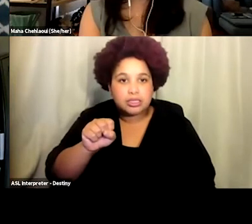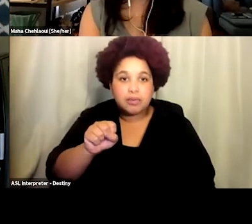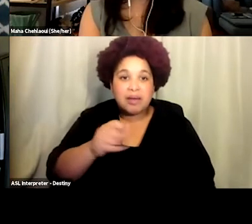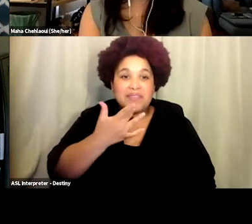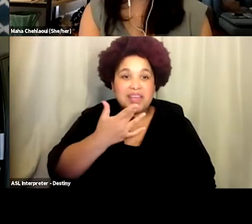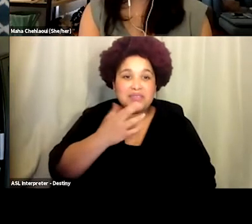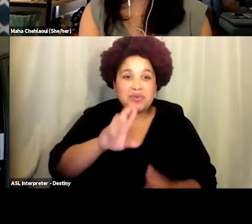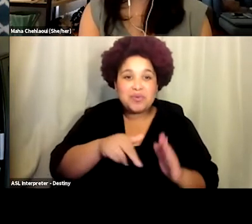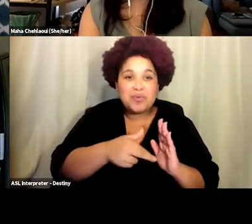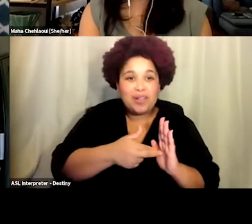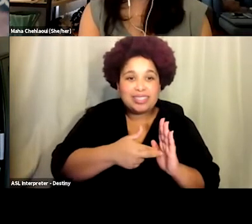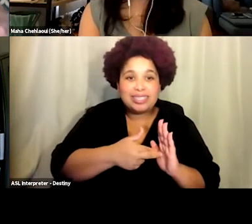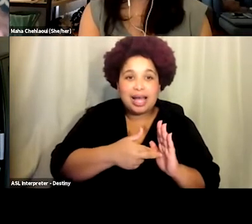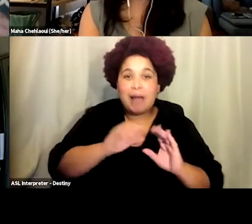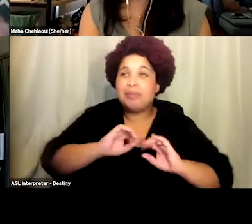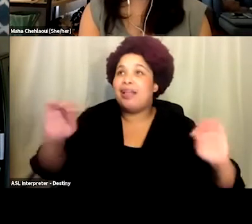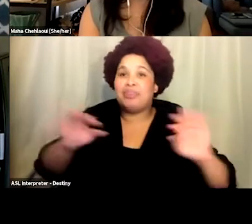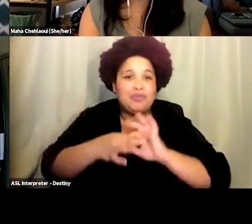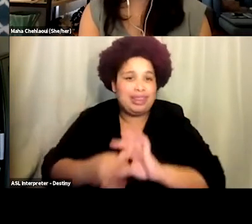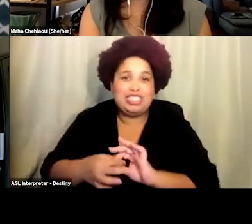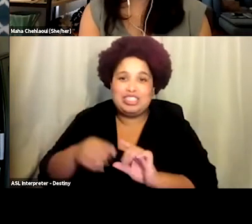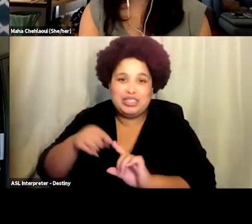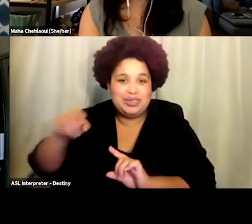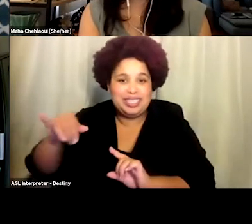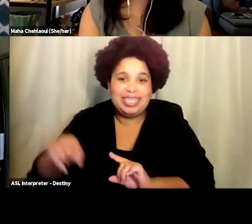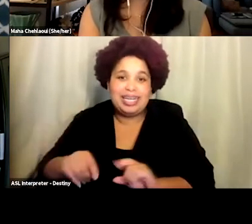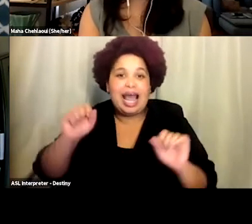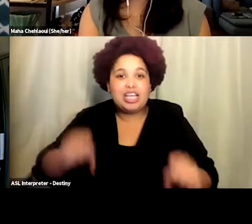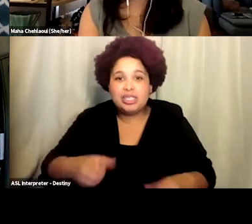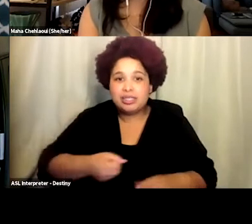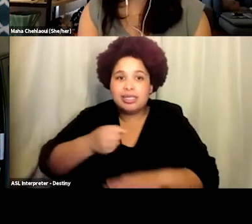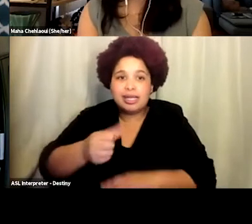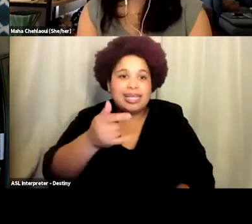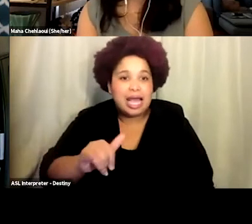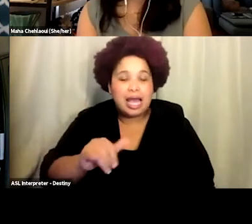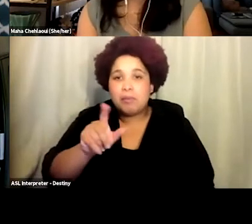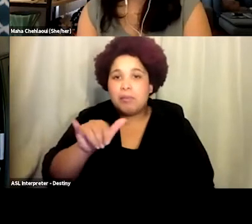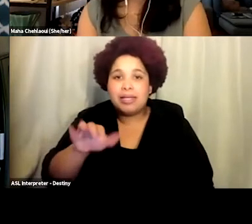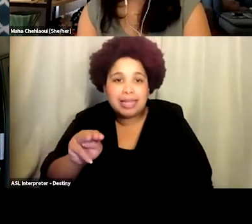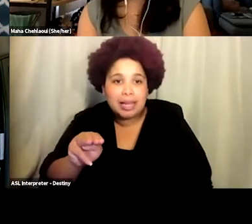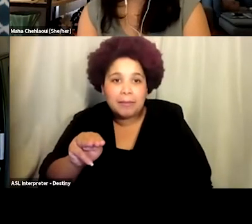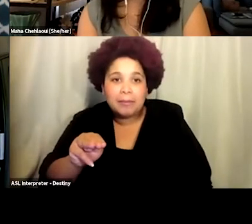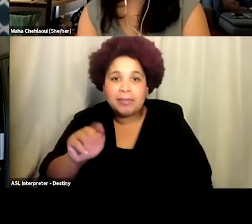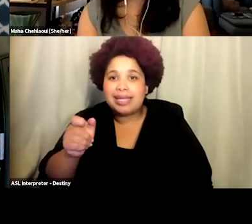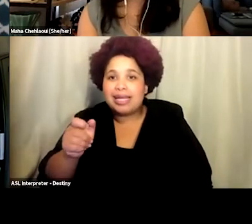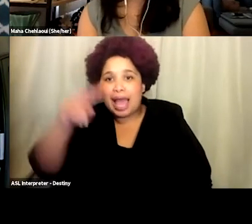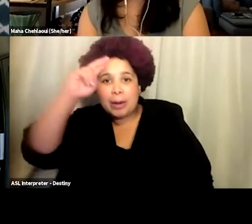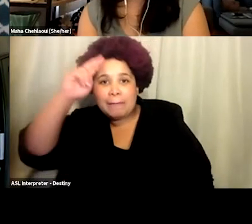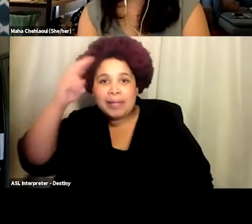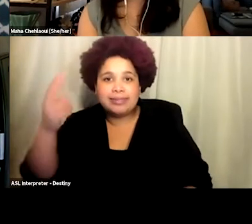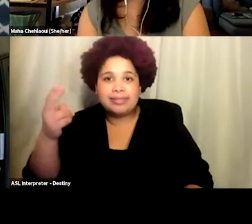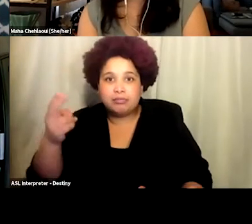that I'm nothing like. I got to play a gay Muslim Arab,